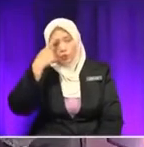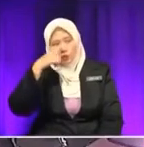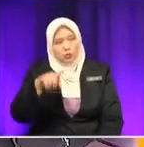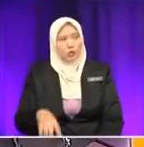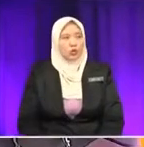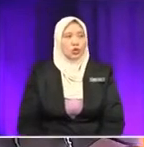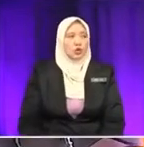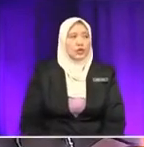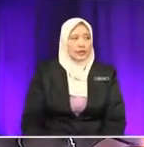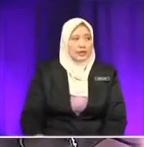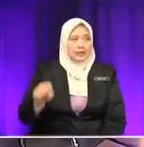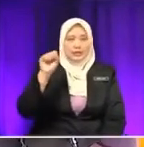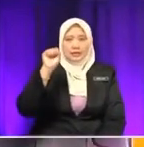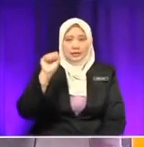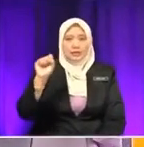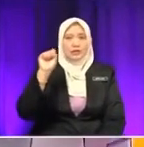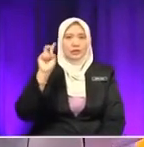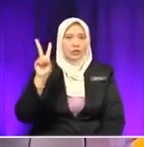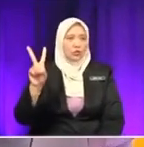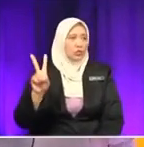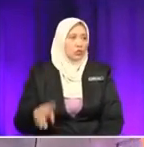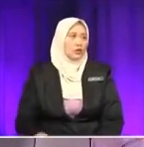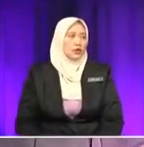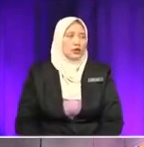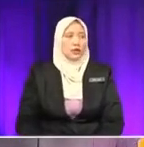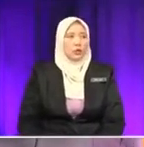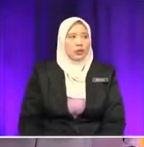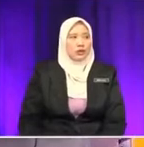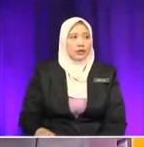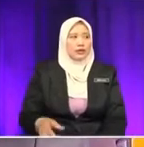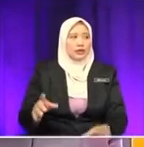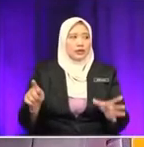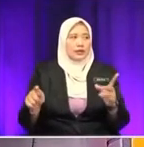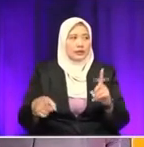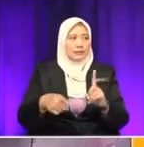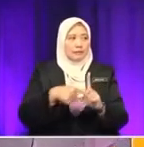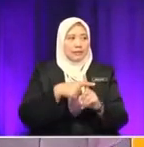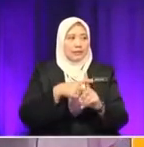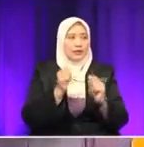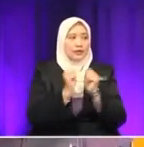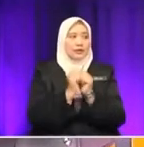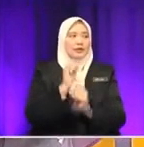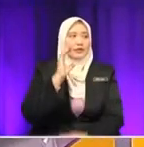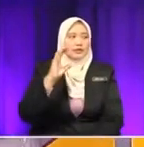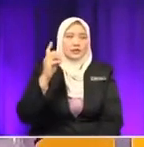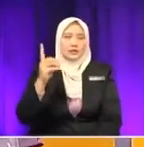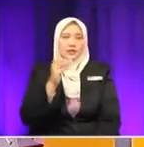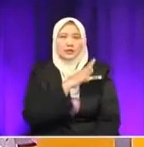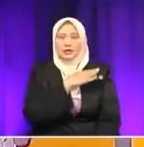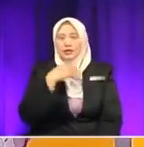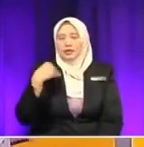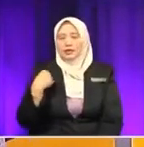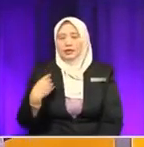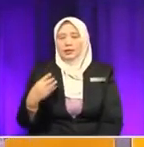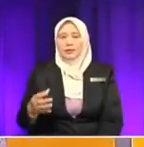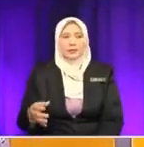and competency, people. And the last part, you look there, I have already shared you on the screen. LE stands for language expression,